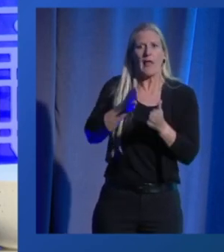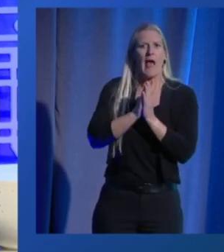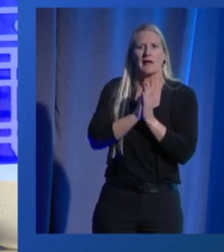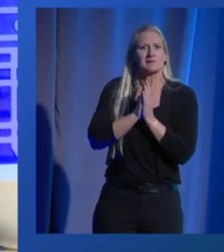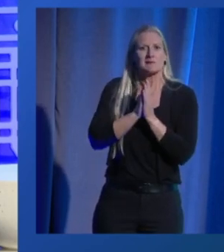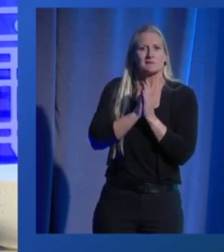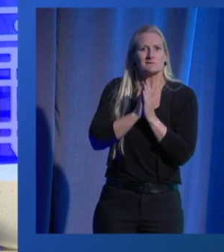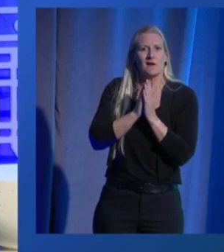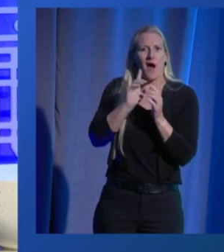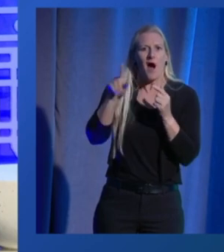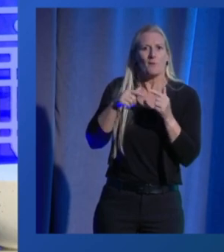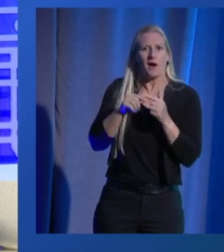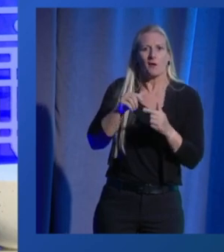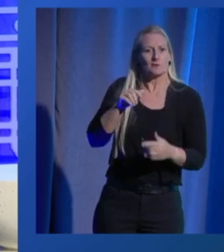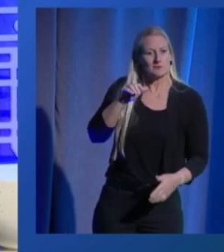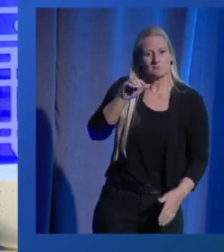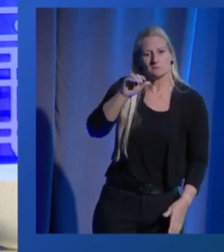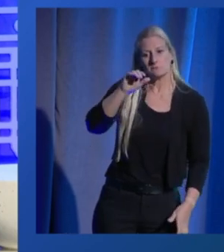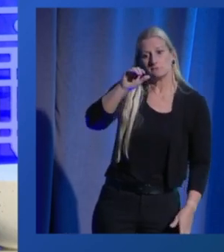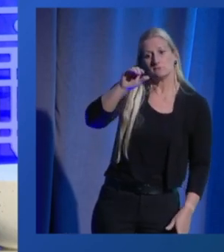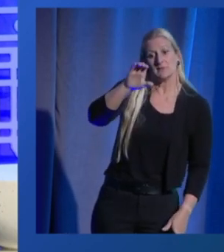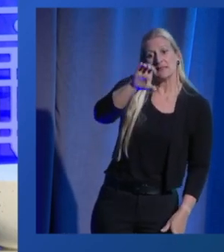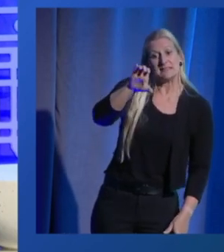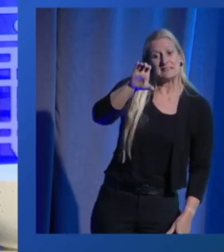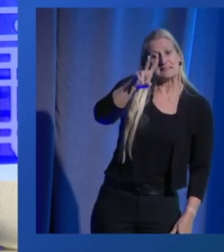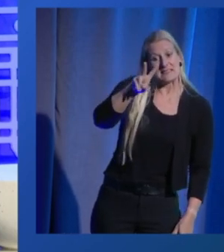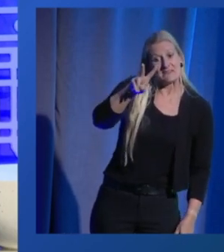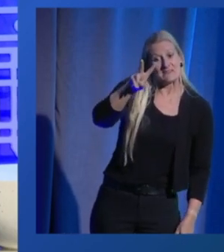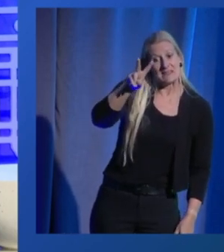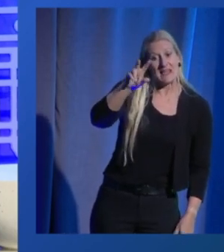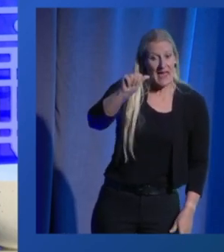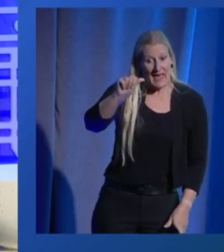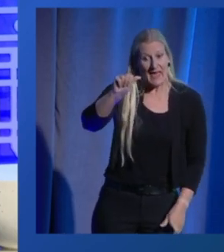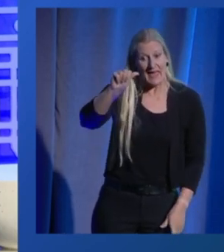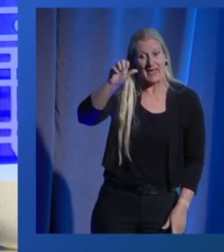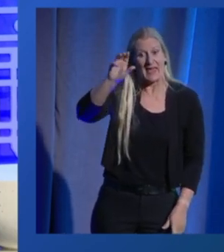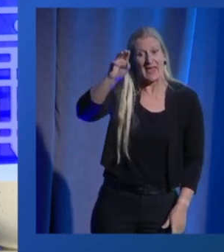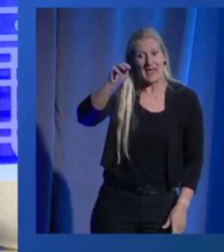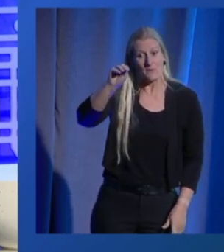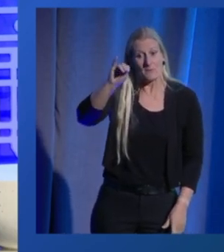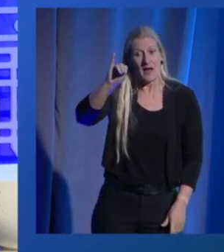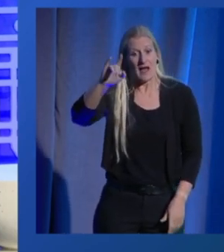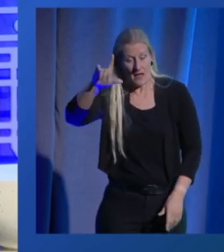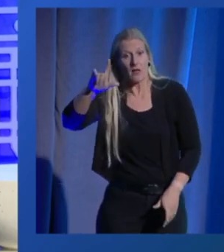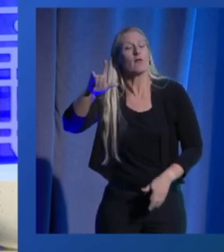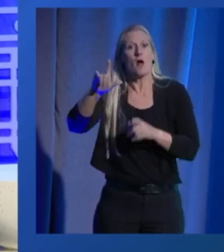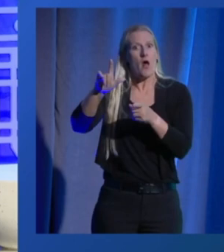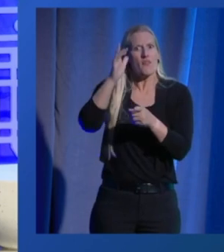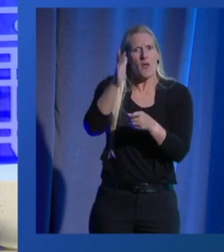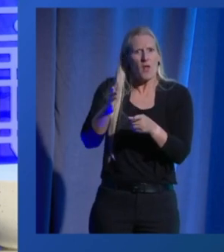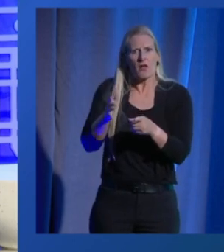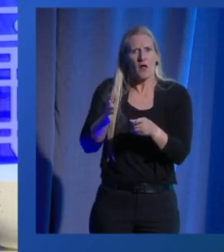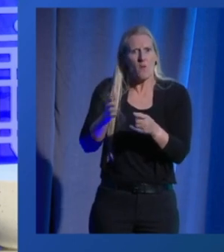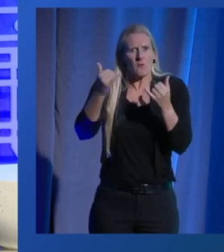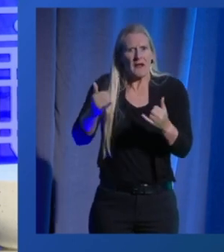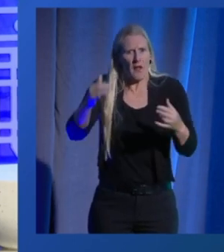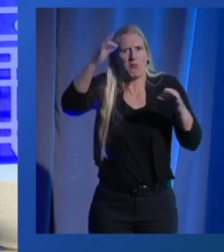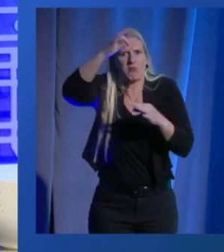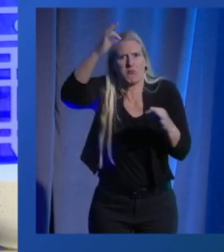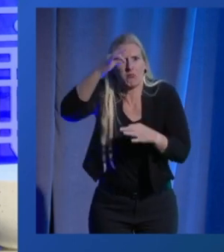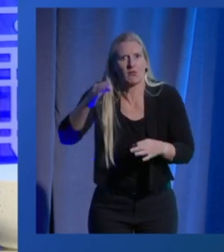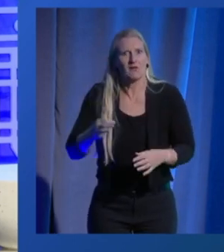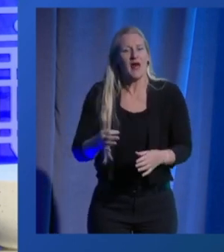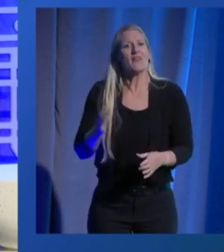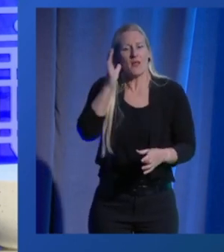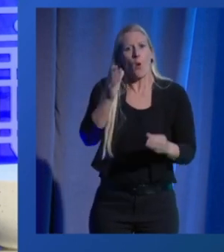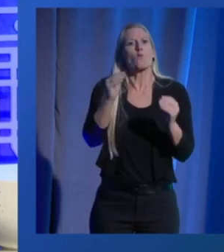have been Unthinkable like 10 years ago they don't they want to move past the idea of having a a ov1 on a pretty PowerPoint they're actually